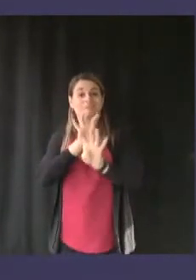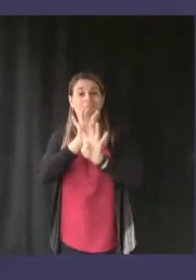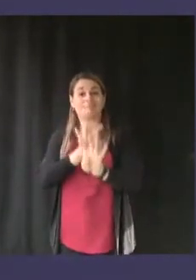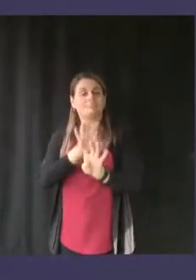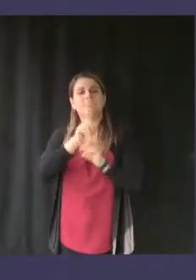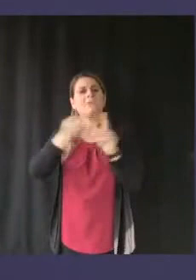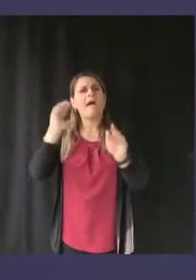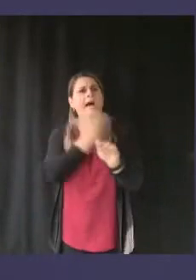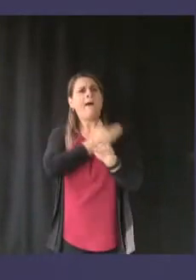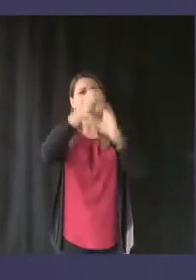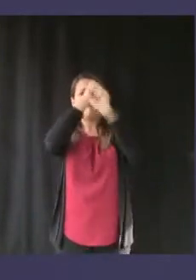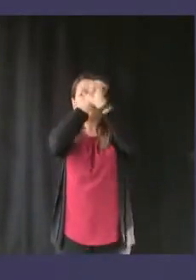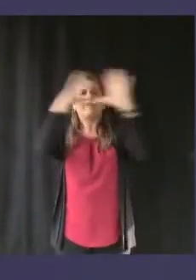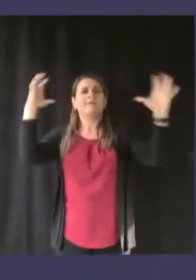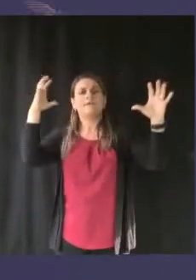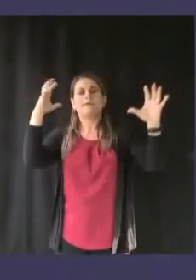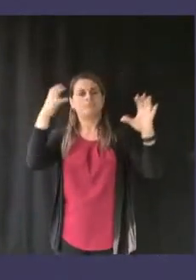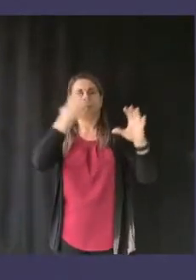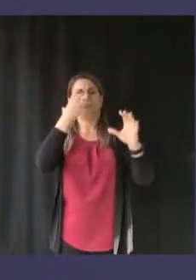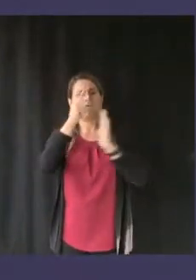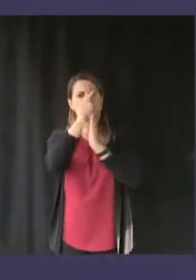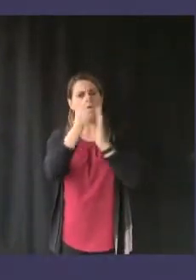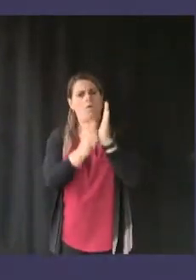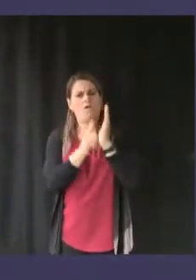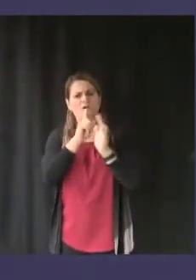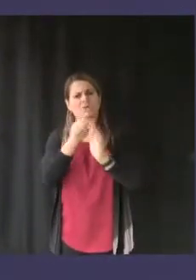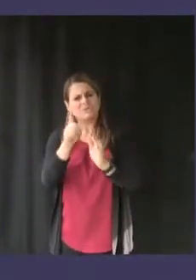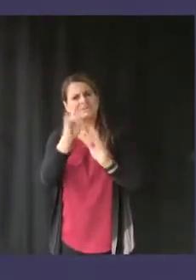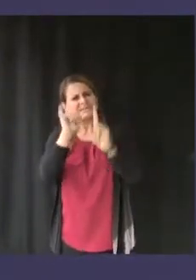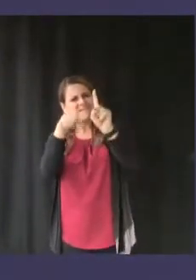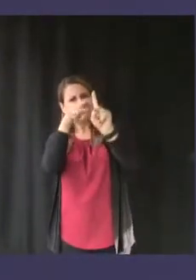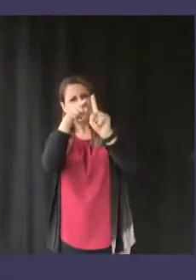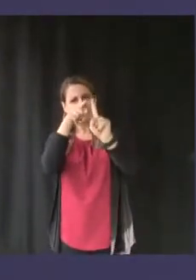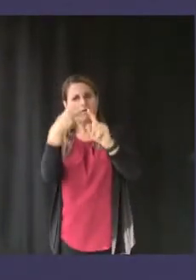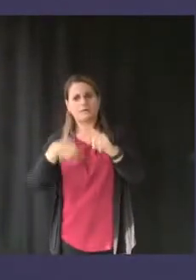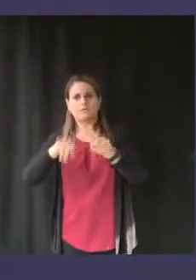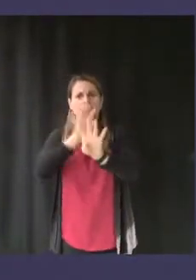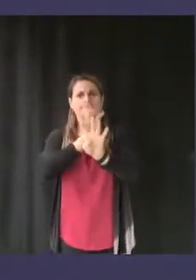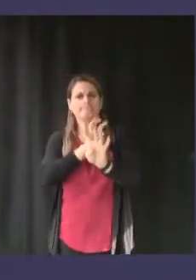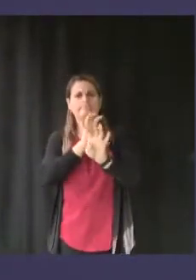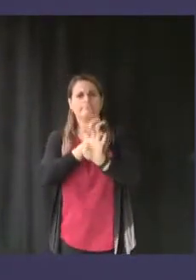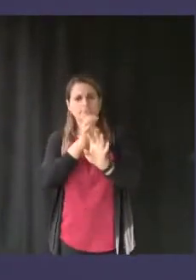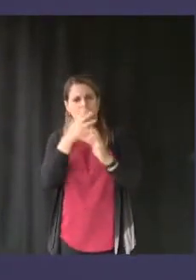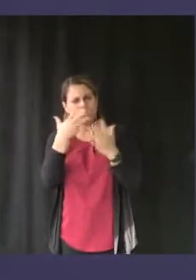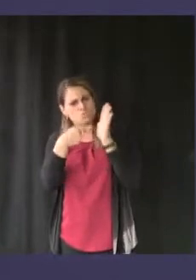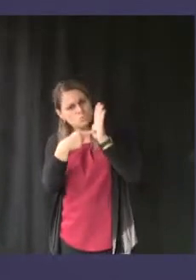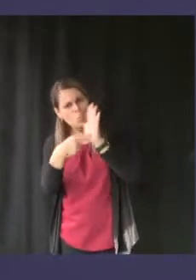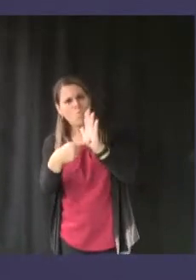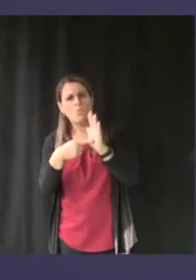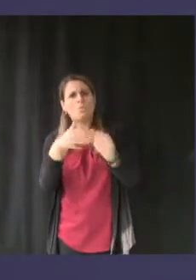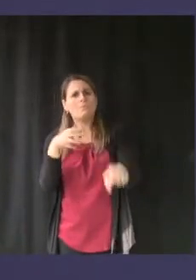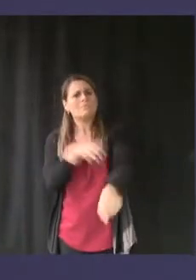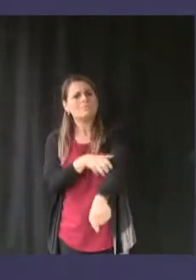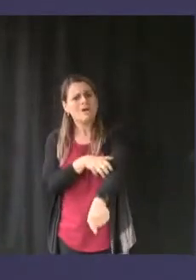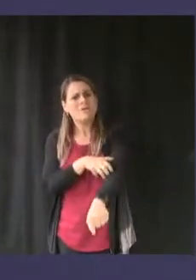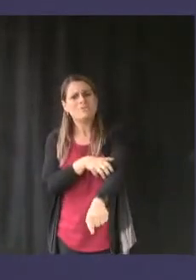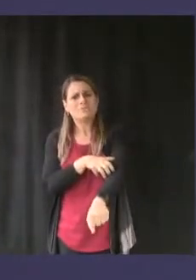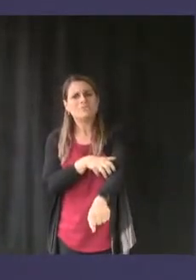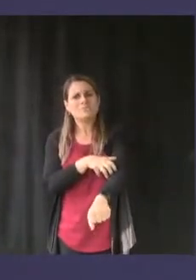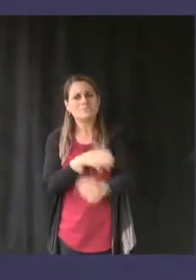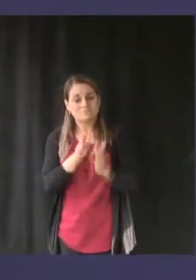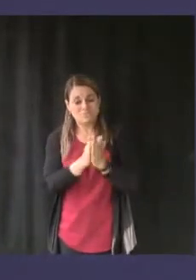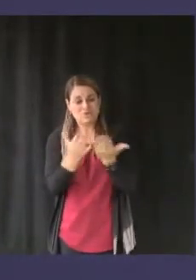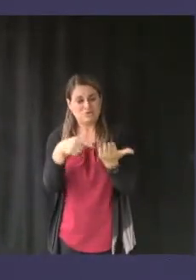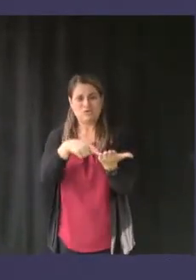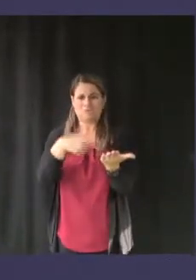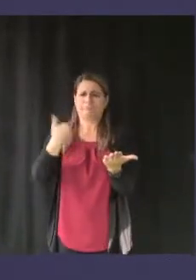of human rights. That's what that represented, and that's what that statement was, and that's what that book was about, and that's what Thomas Dodd was